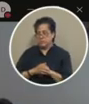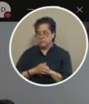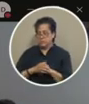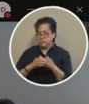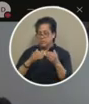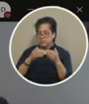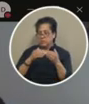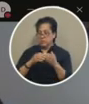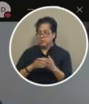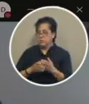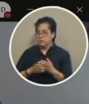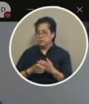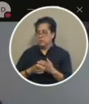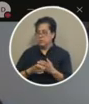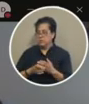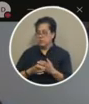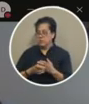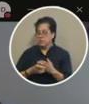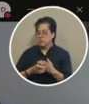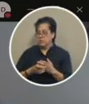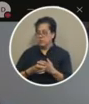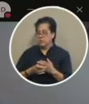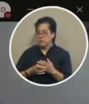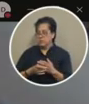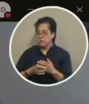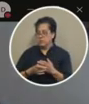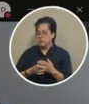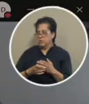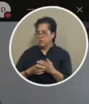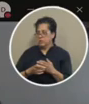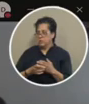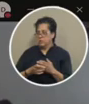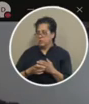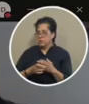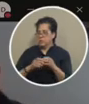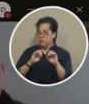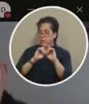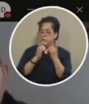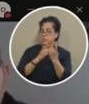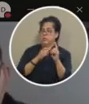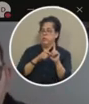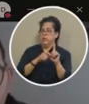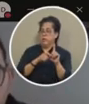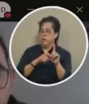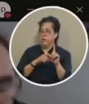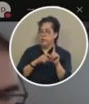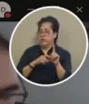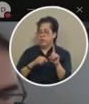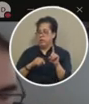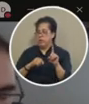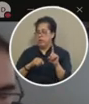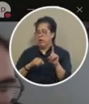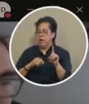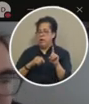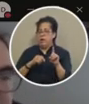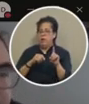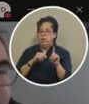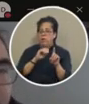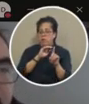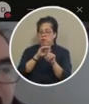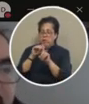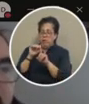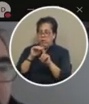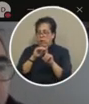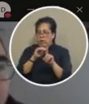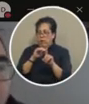Representative Okay, so I Schwartzbein, have, go ahead. Representative Schwartzbein? Yes, this is Mayor Pro Tem Schwartzbein. I'd just like to remind my